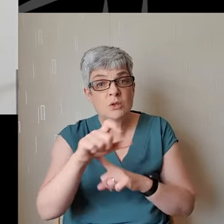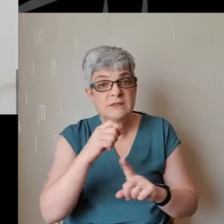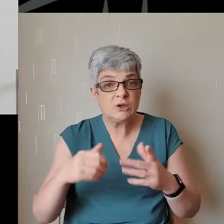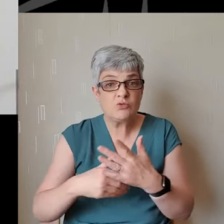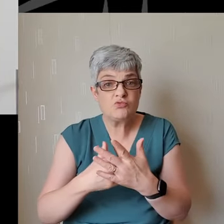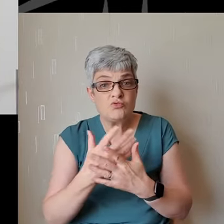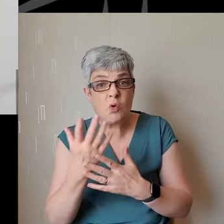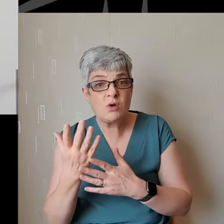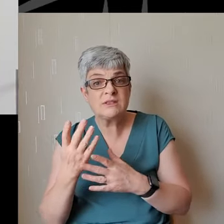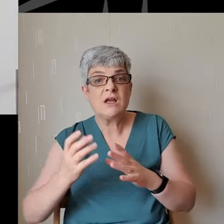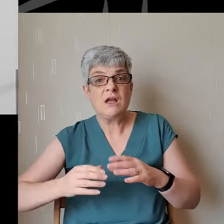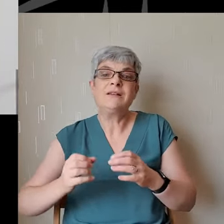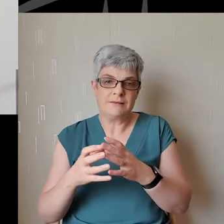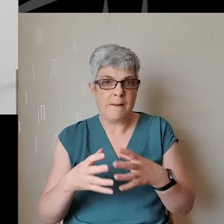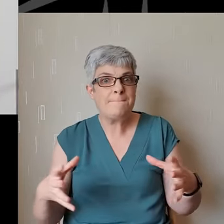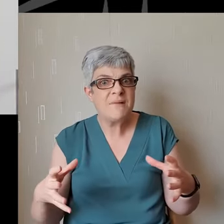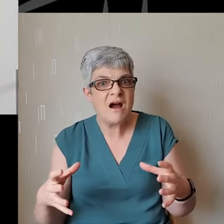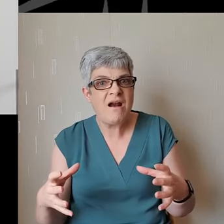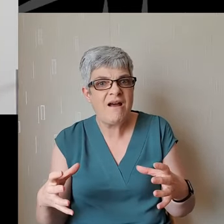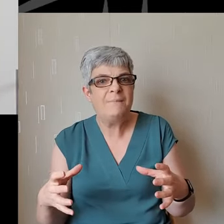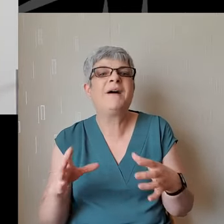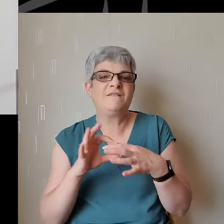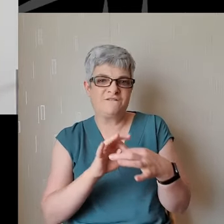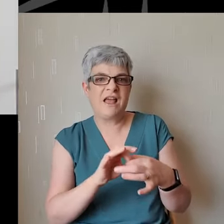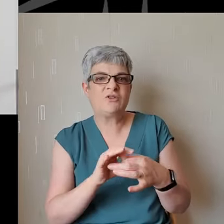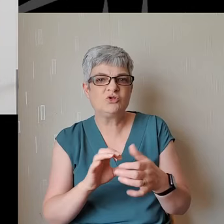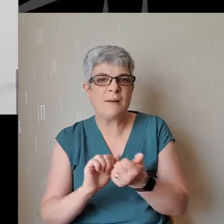number and in fellowship and unity.